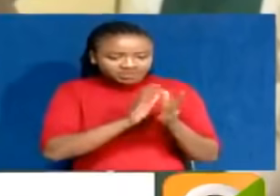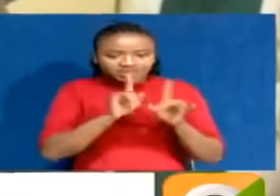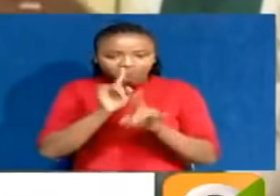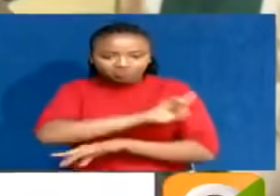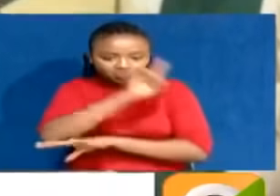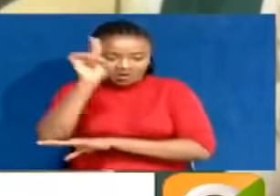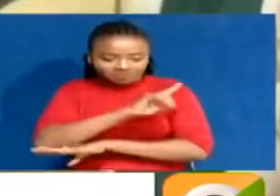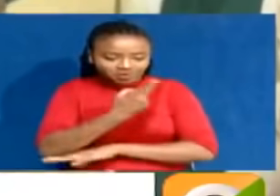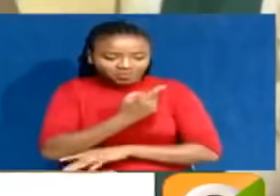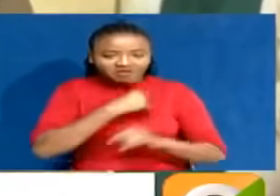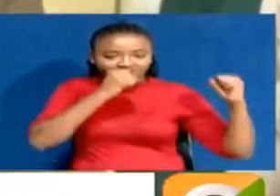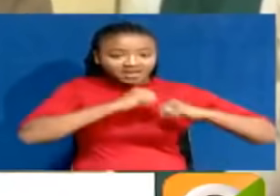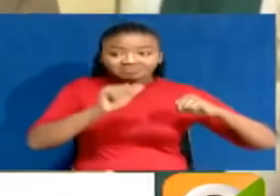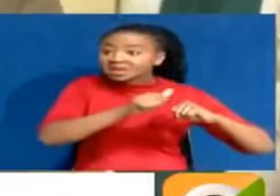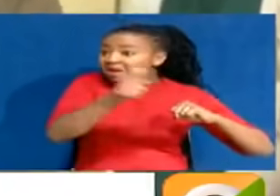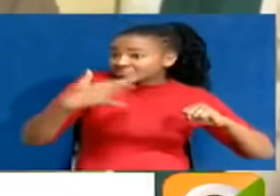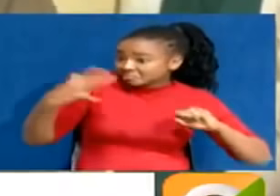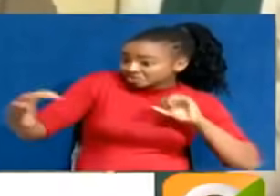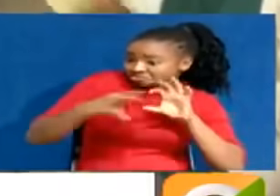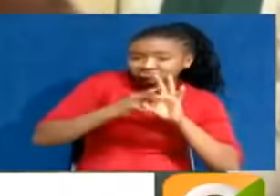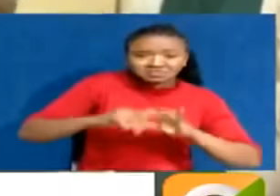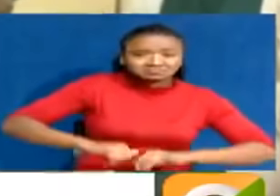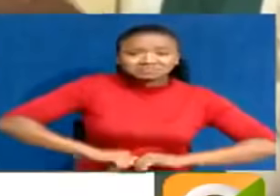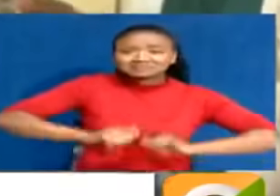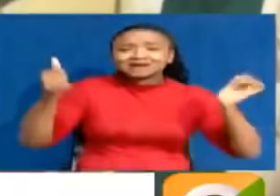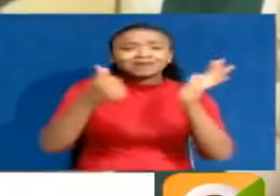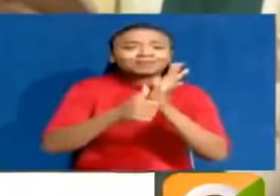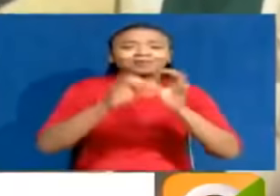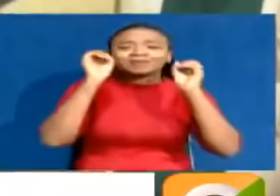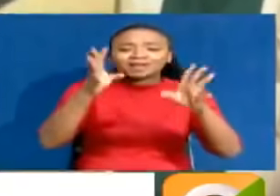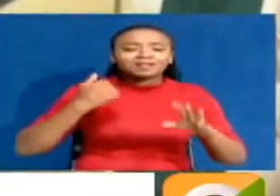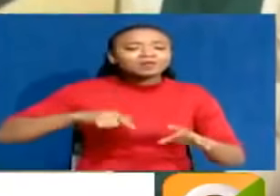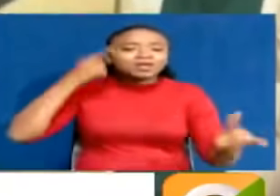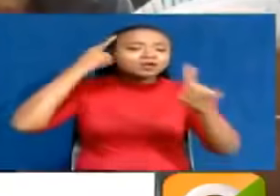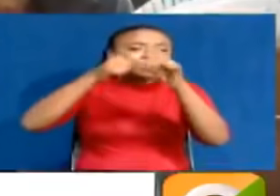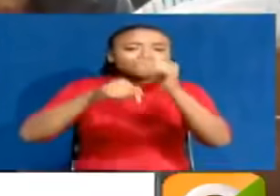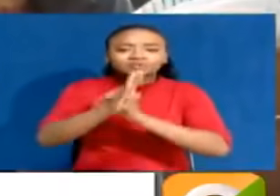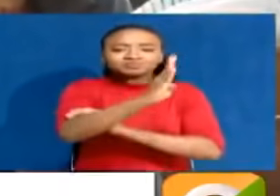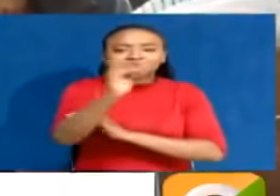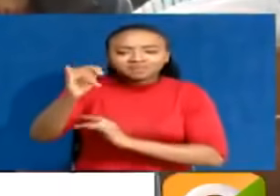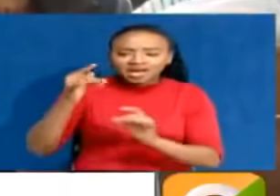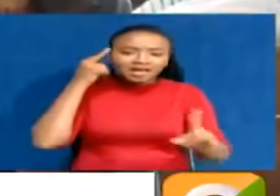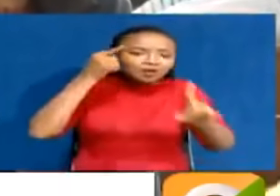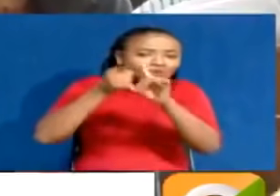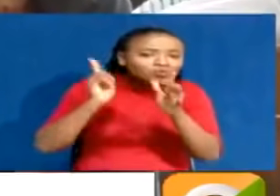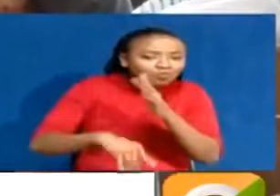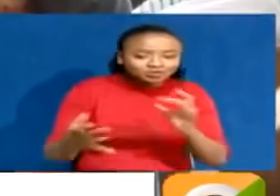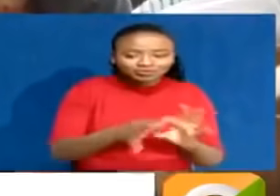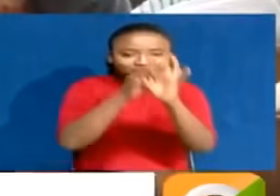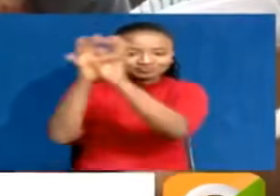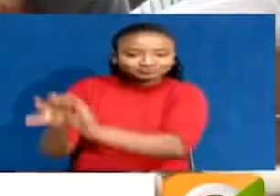others want to join, they are most welcome, because idea ni kuleta kama building bridges tuunganishe kila mtu